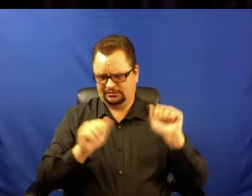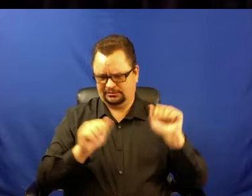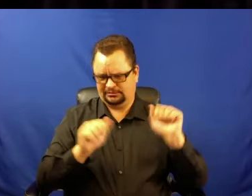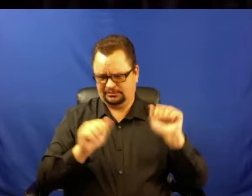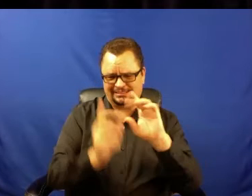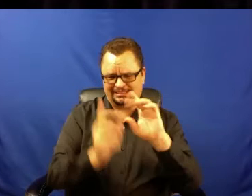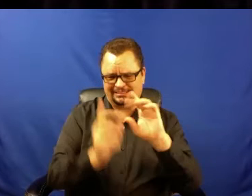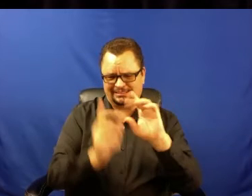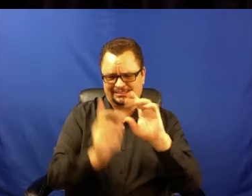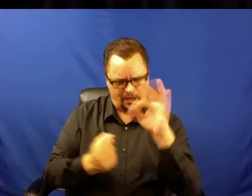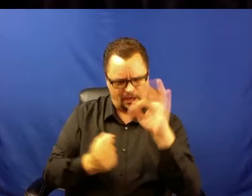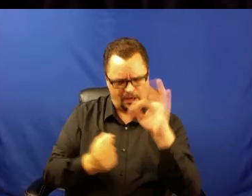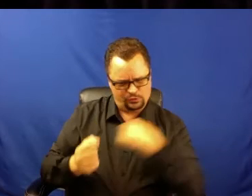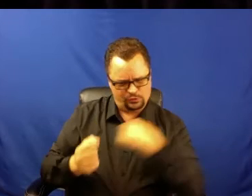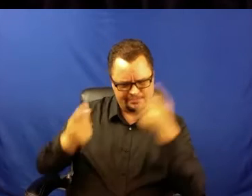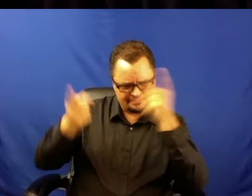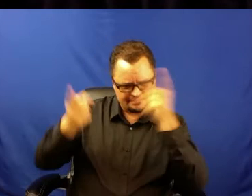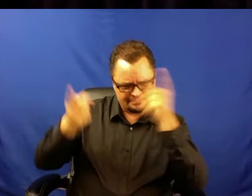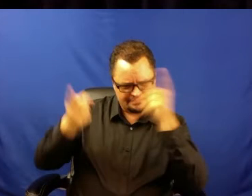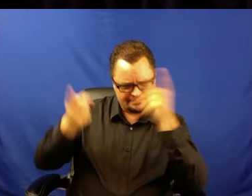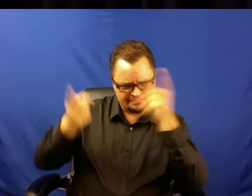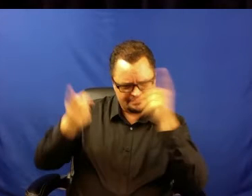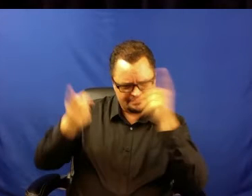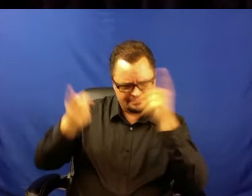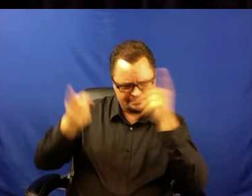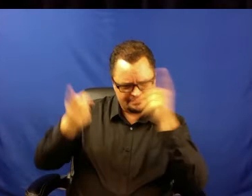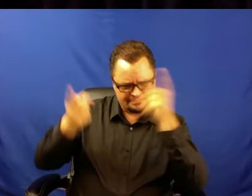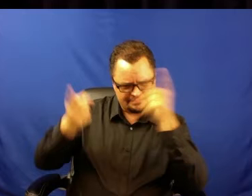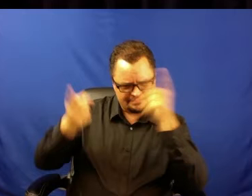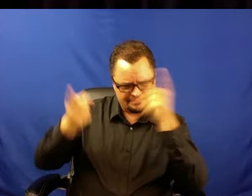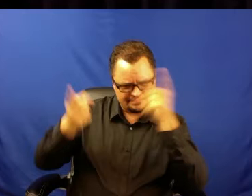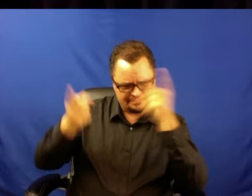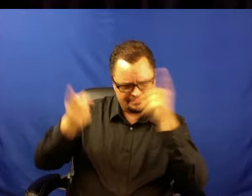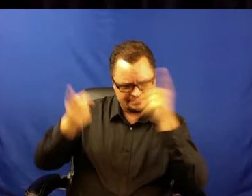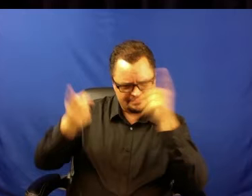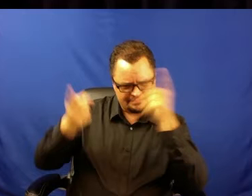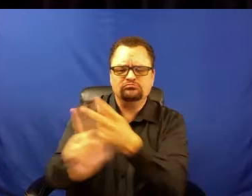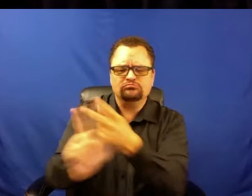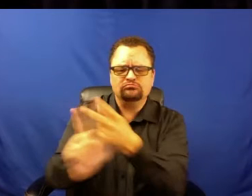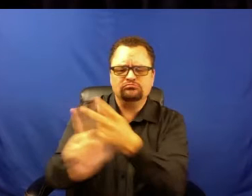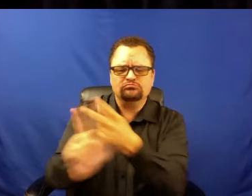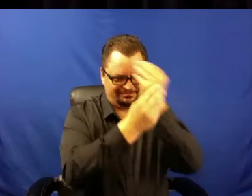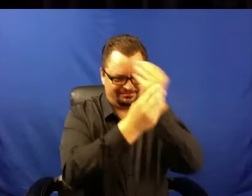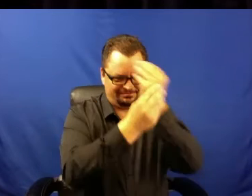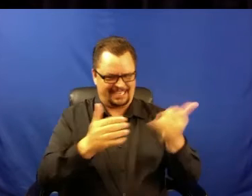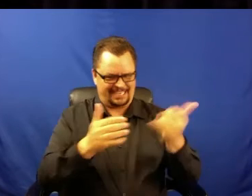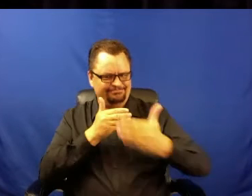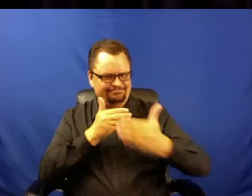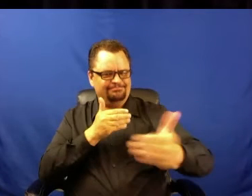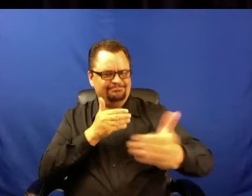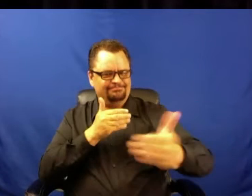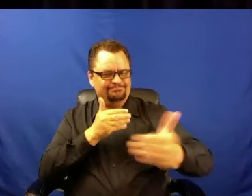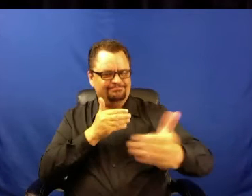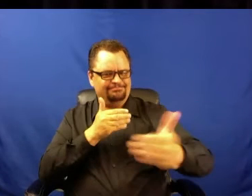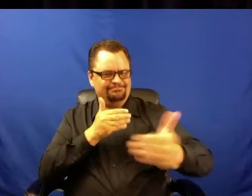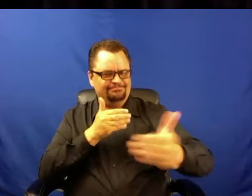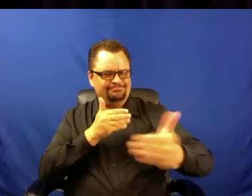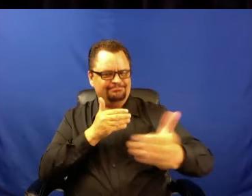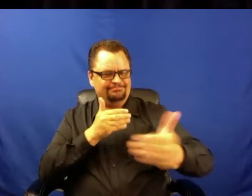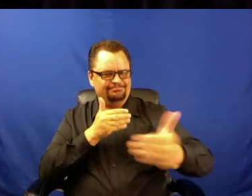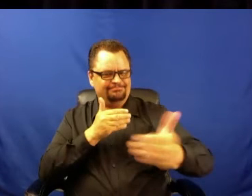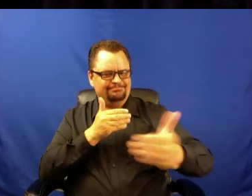area. So I did want to say that. And then for awareness within our school districts, and every school